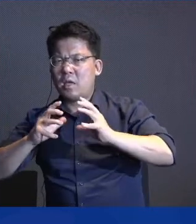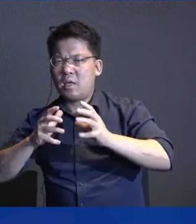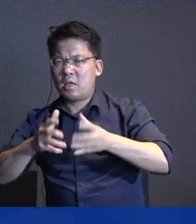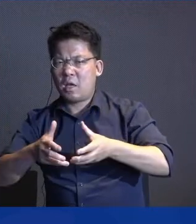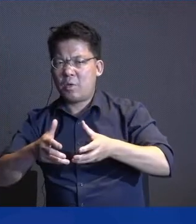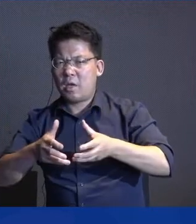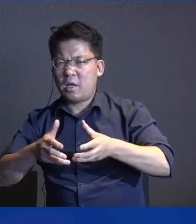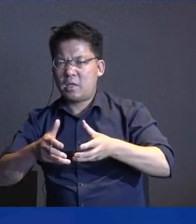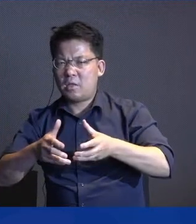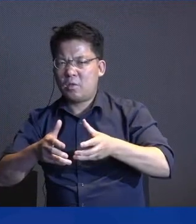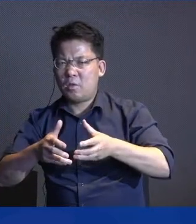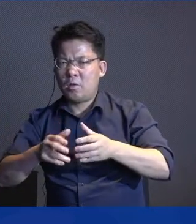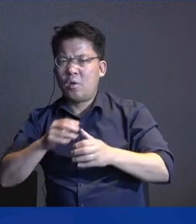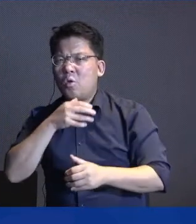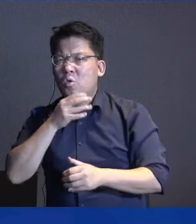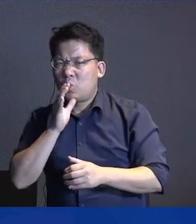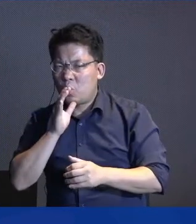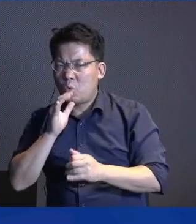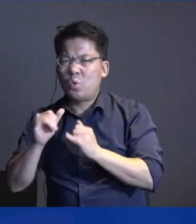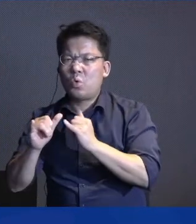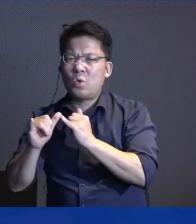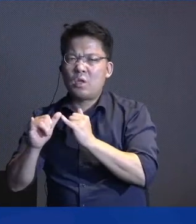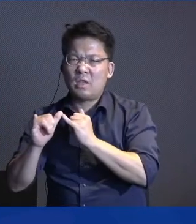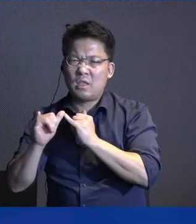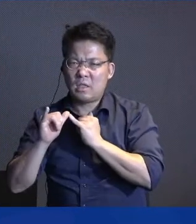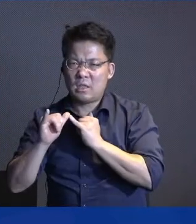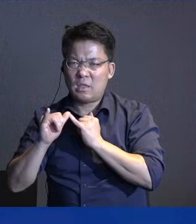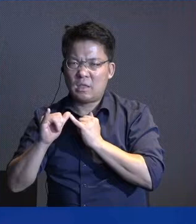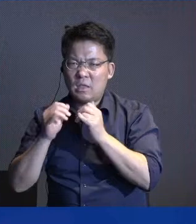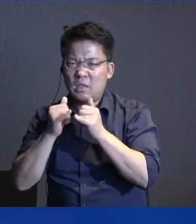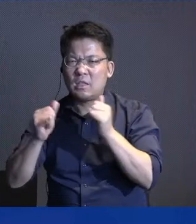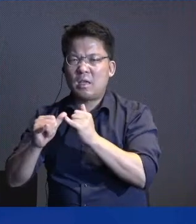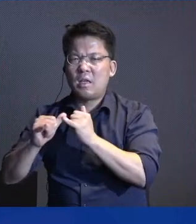is or across different welfare regimes in Europe.